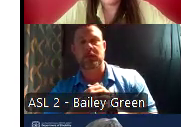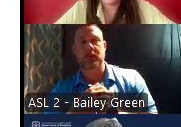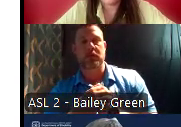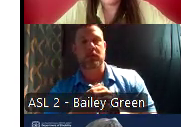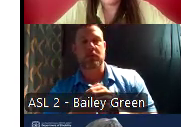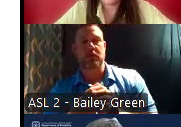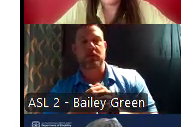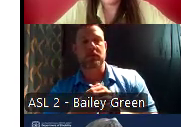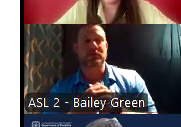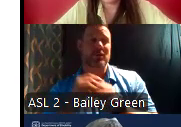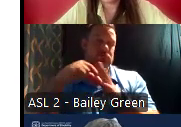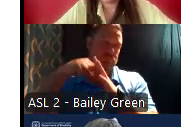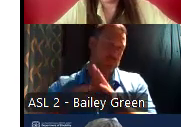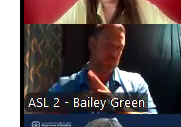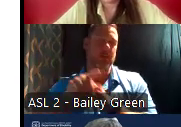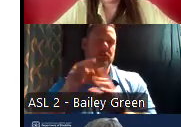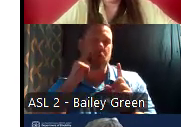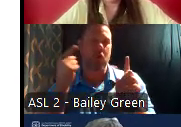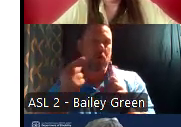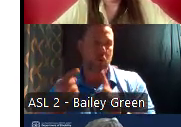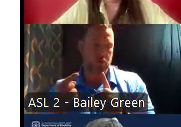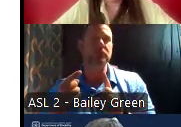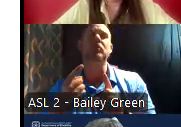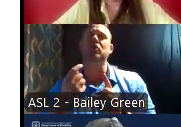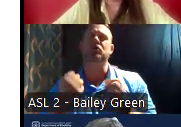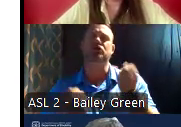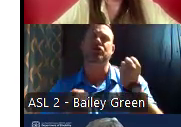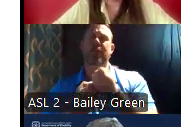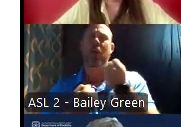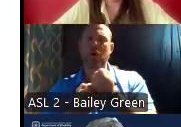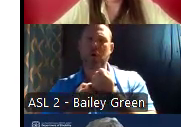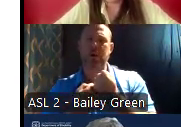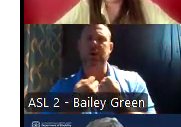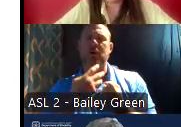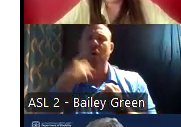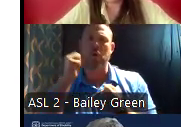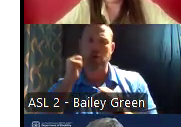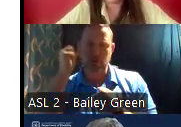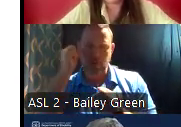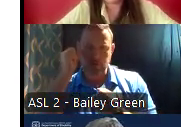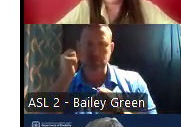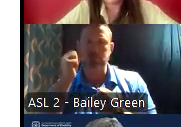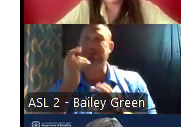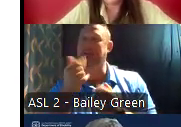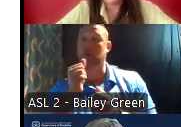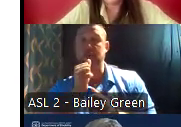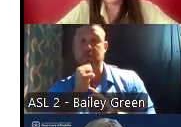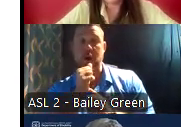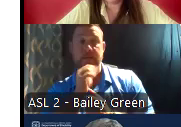these specific sub-goals, supporting all attorneys that serve older adults, including members of the private